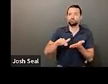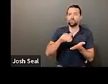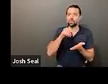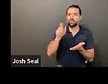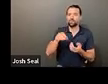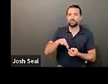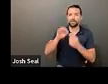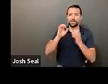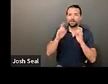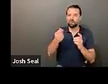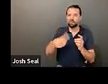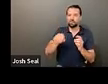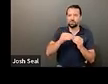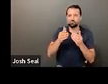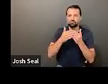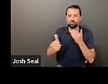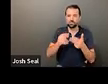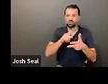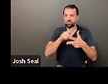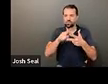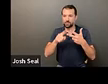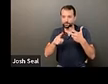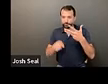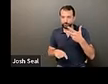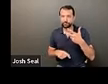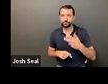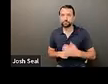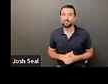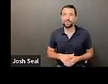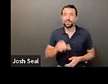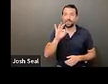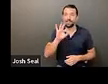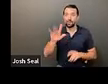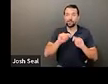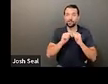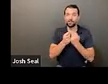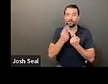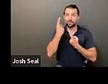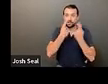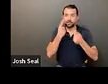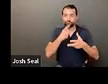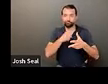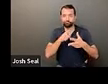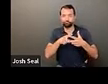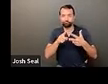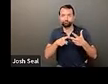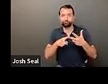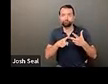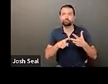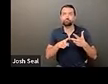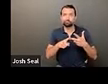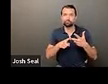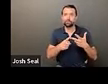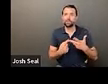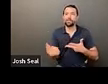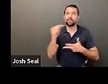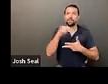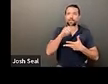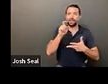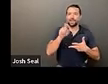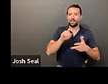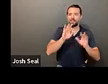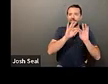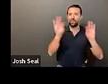you know that if you're considering any one of those three pieces, you would want to use this form,